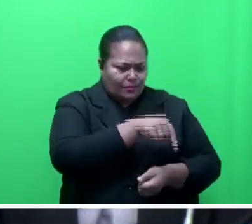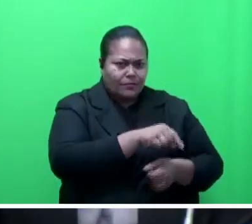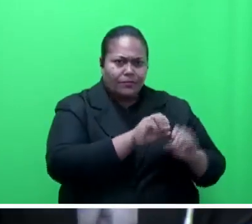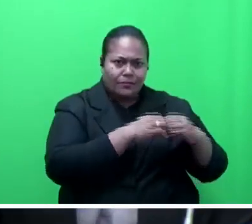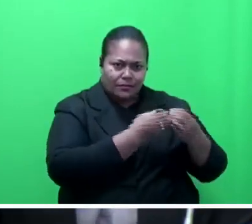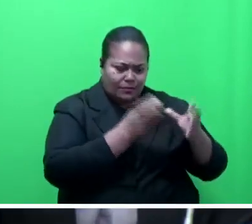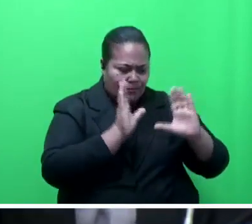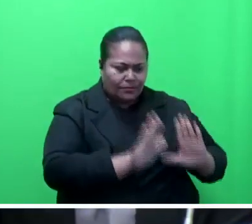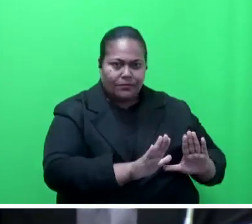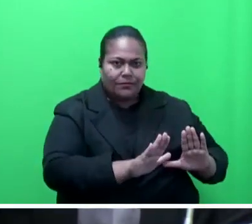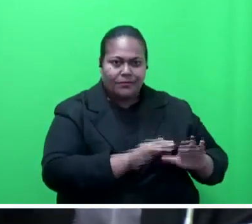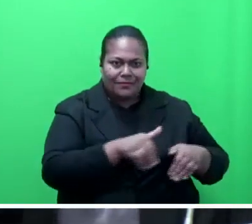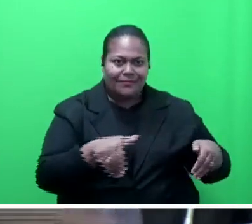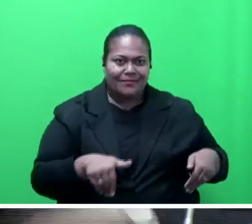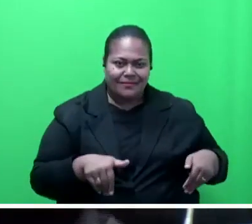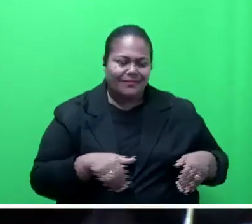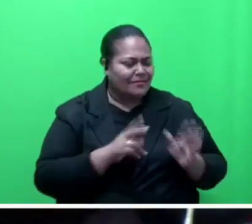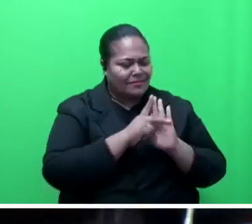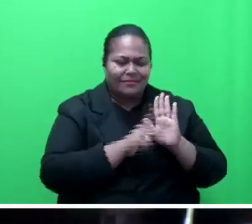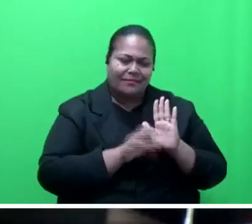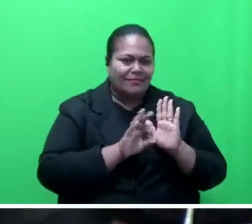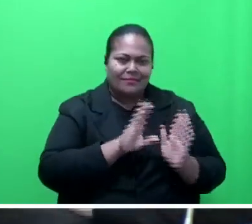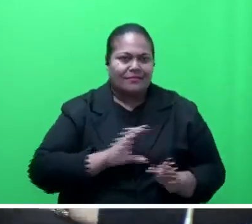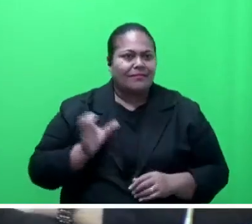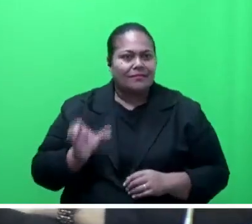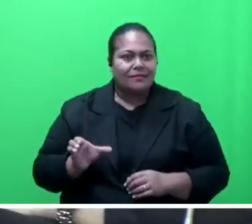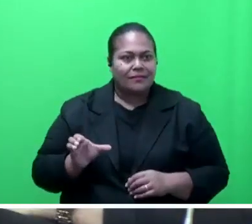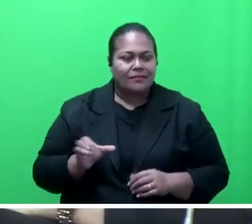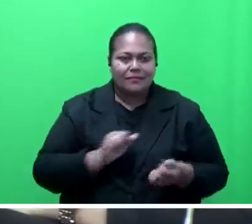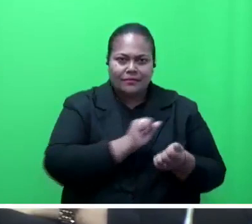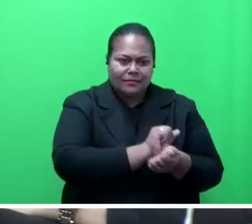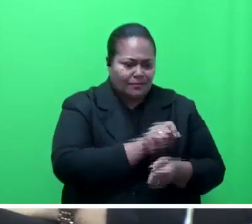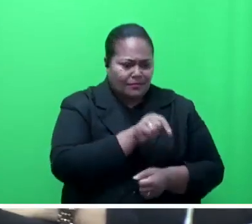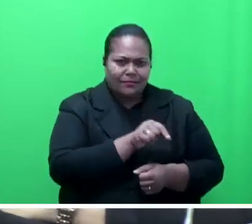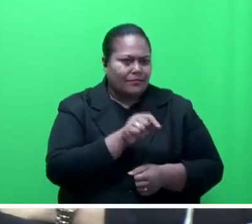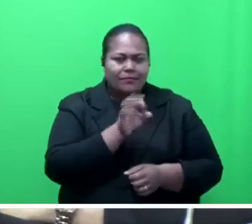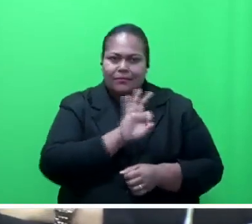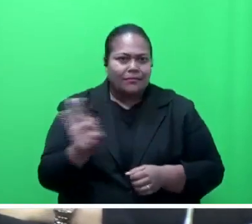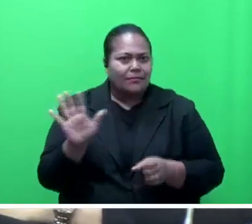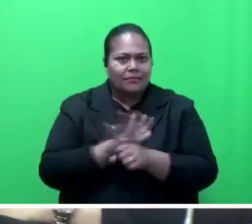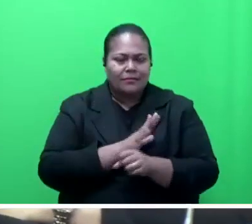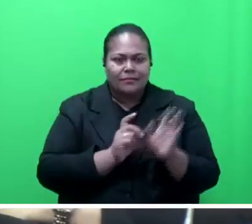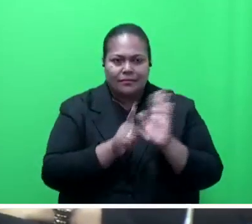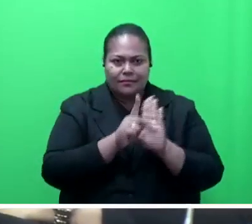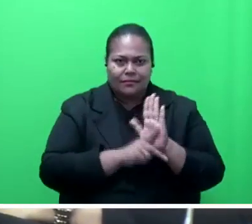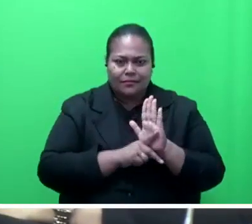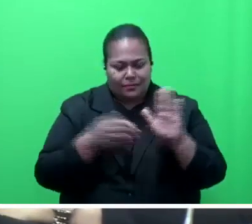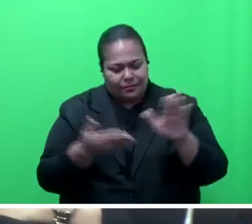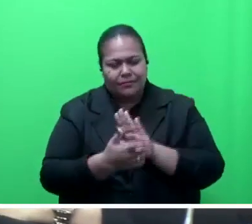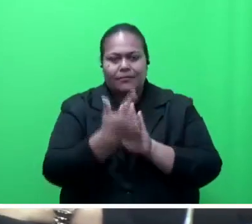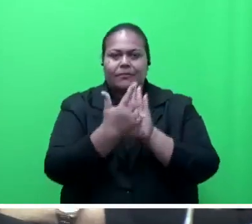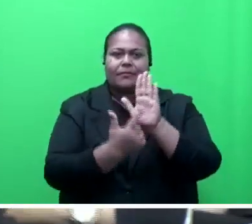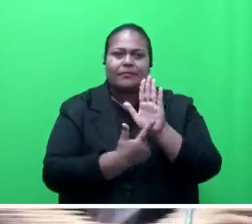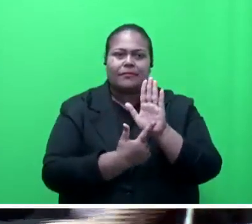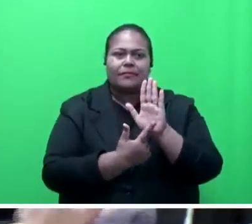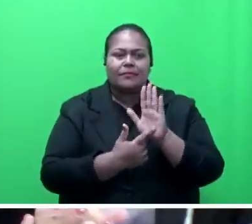a policy by the Commissioner of Corrections. He cannot run policies. He actually goes by the law.